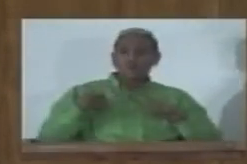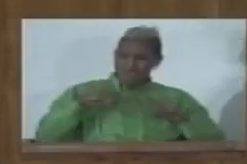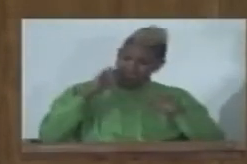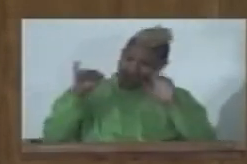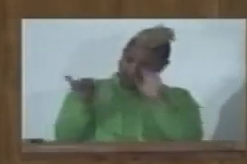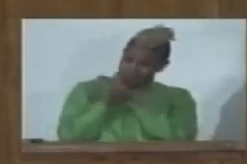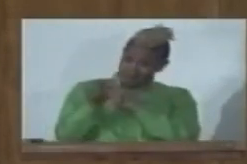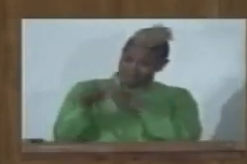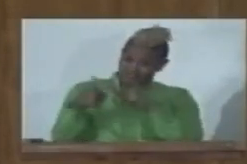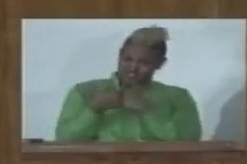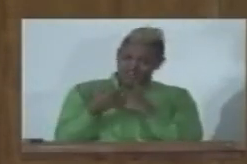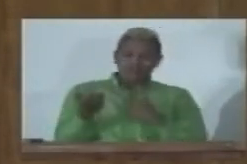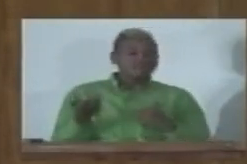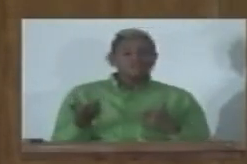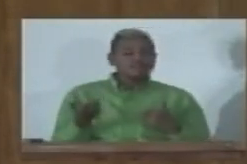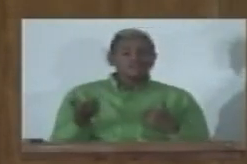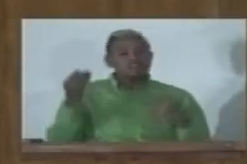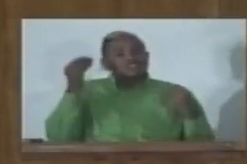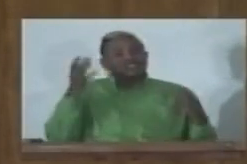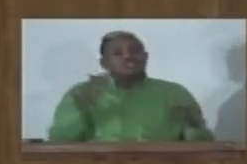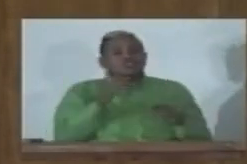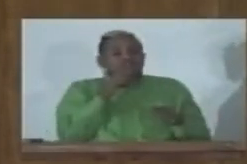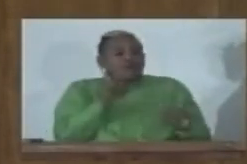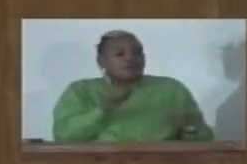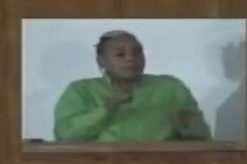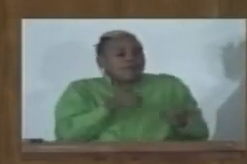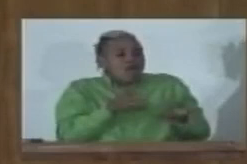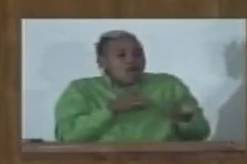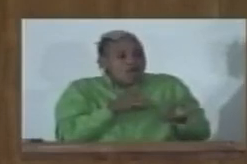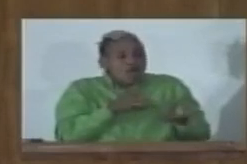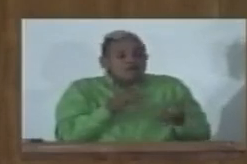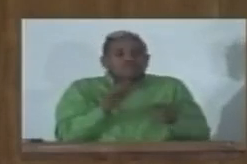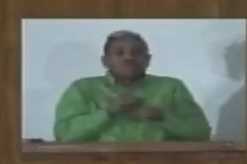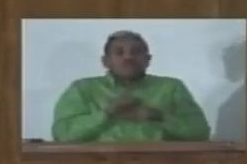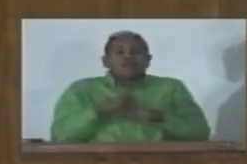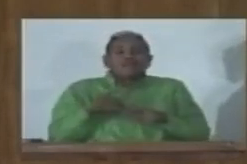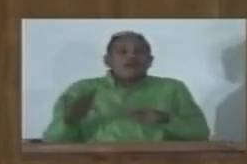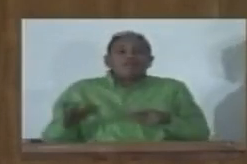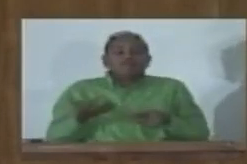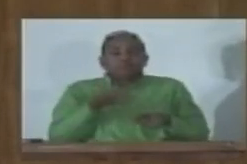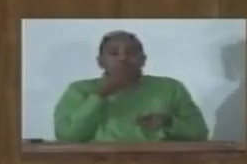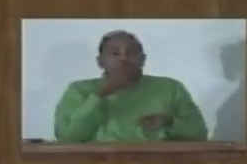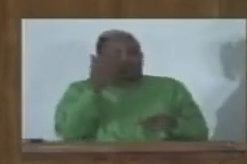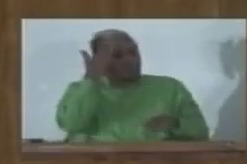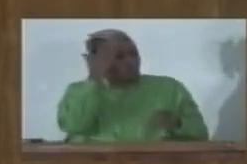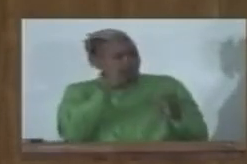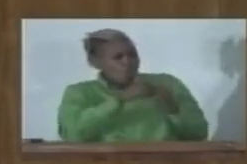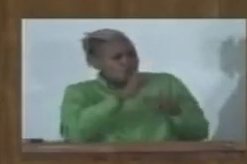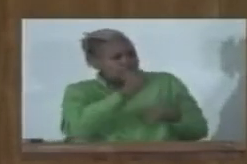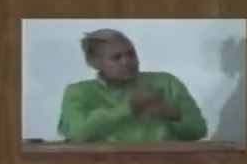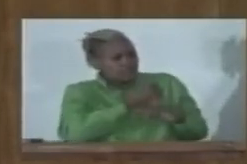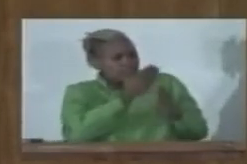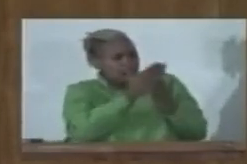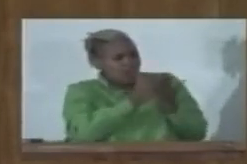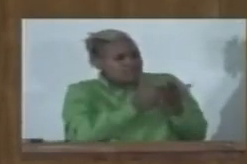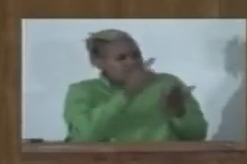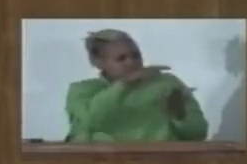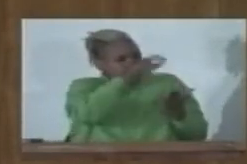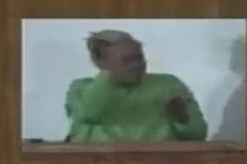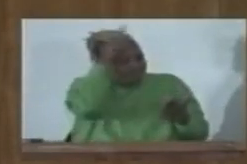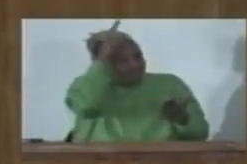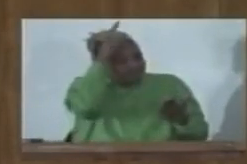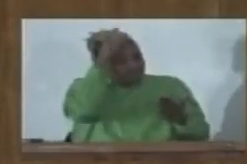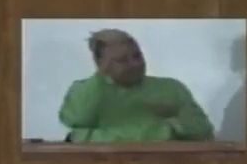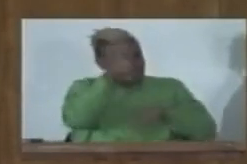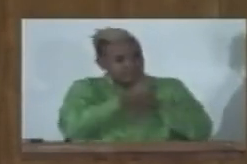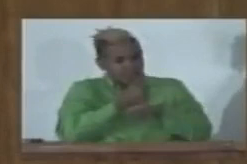them, the teachers don't have the capacity or the training to design the lesson plans, to design the assessment